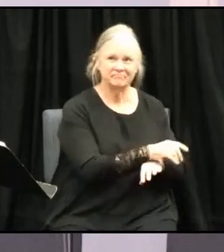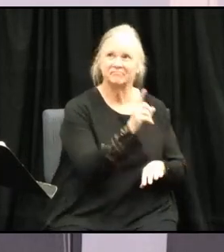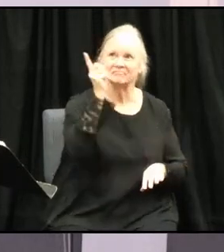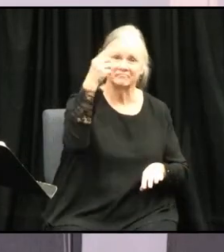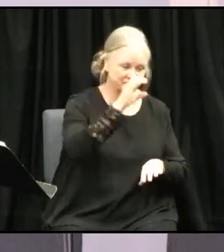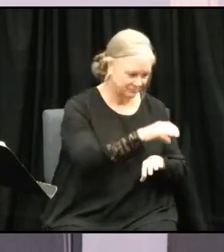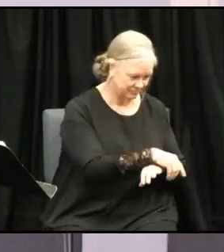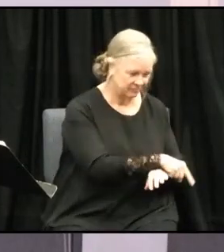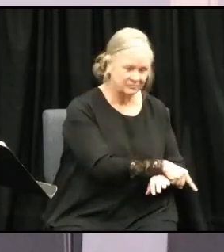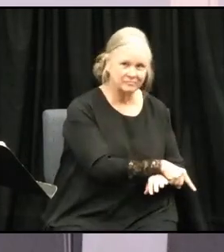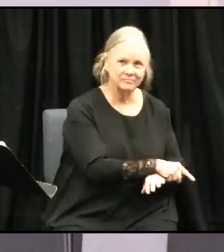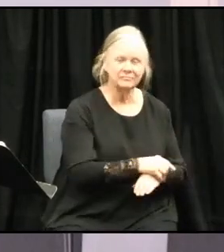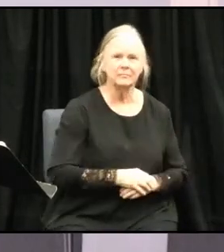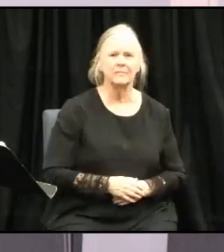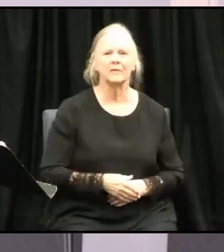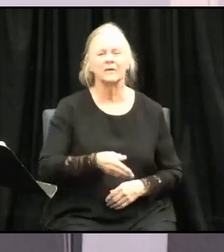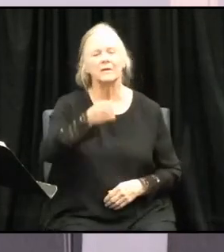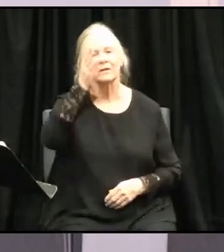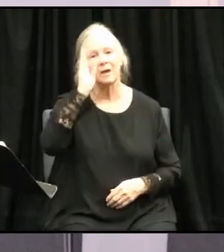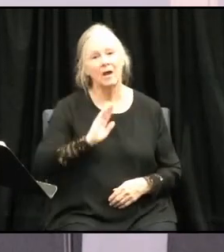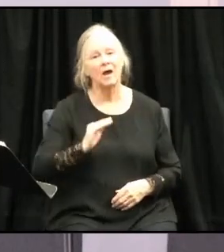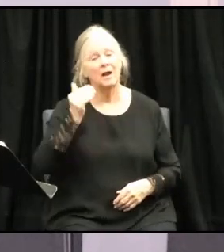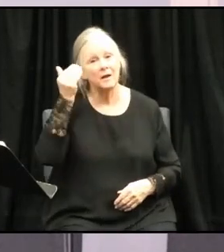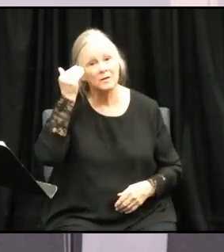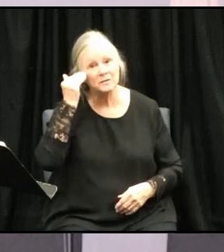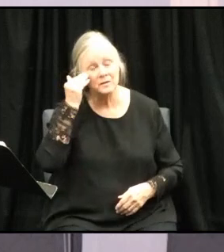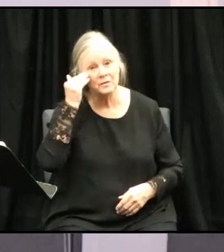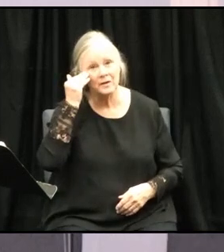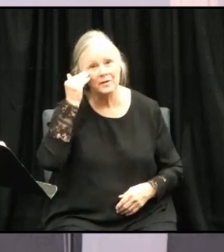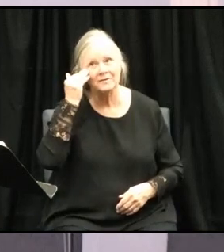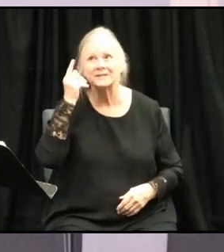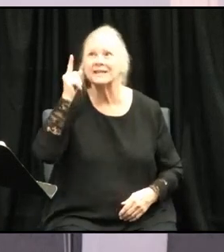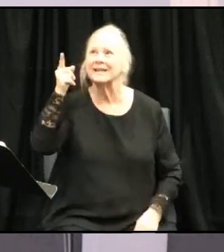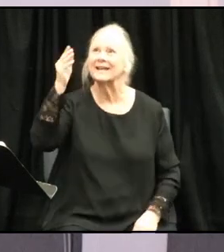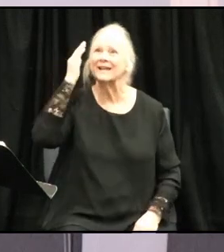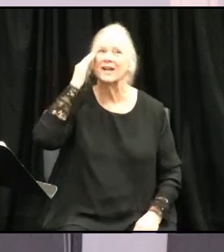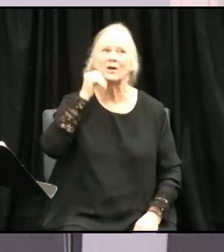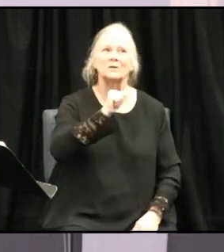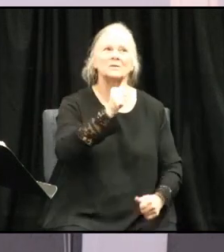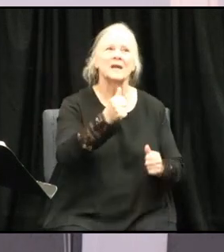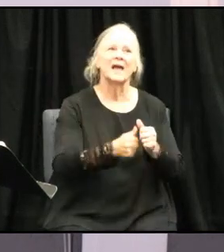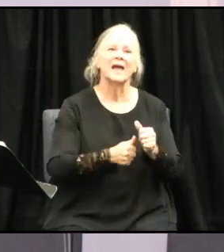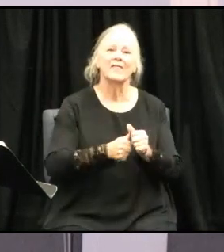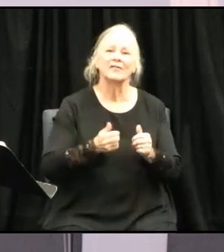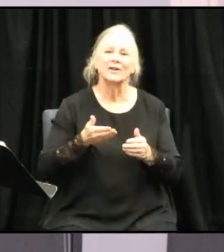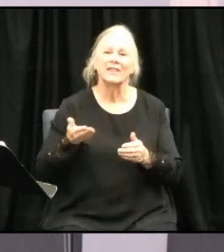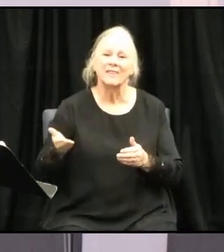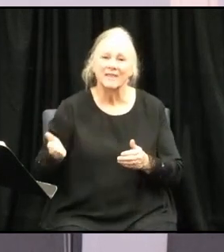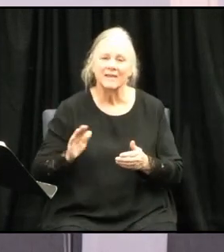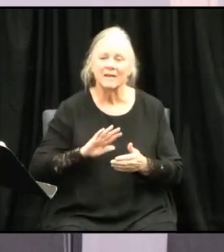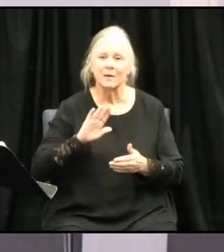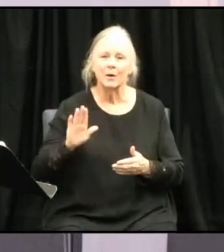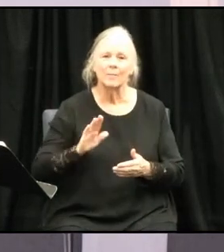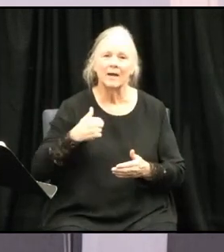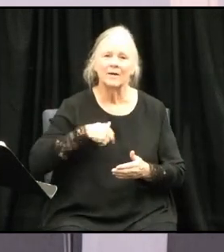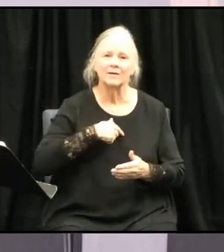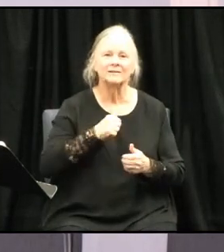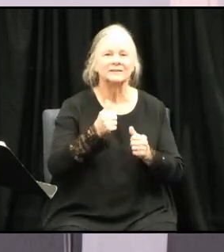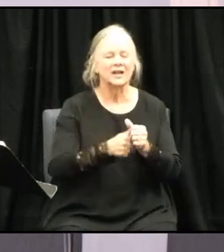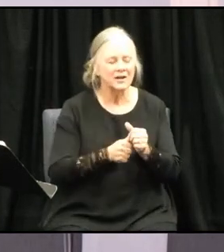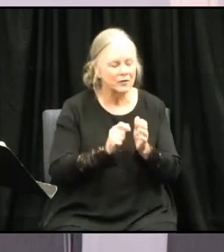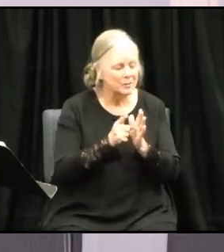That also knows, he knows everything about us at every moment. All the